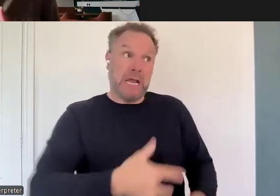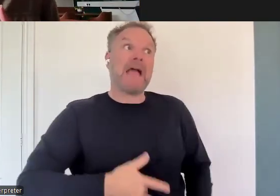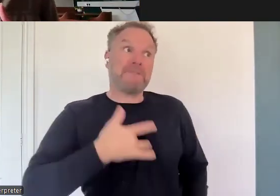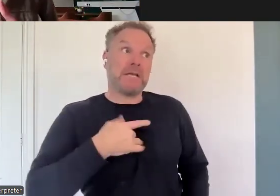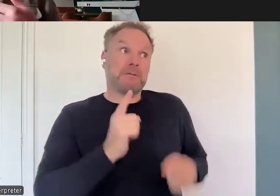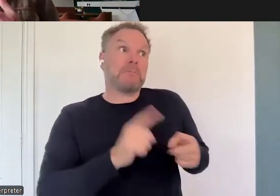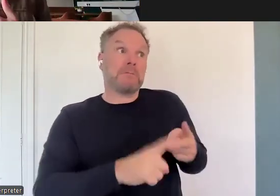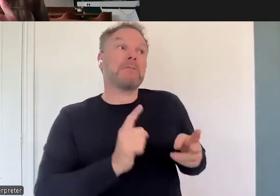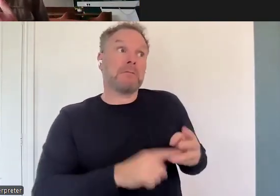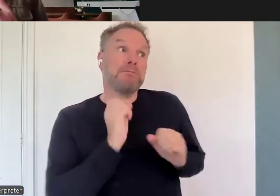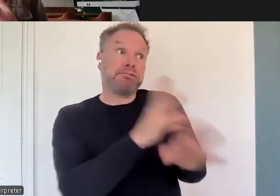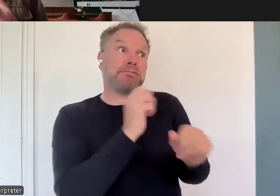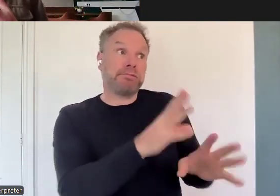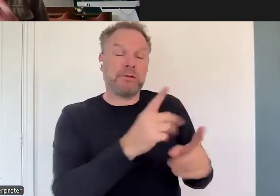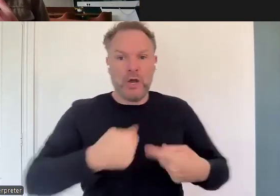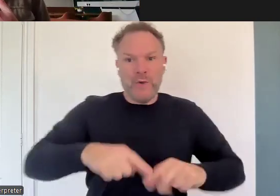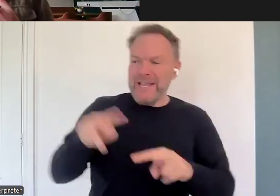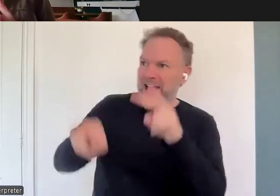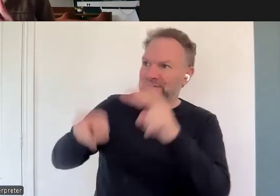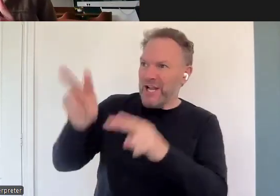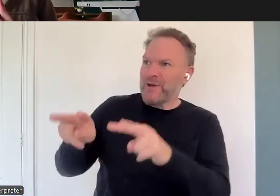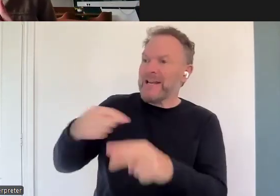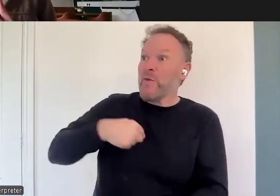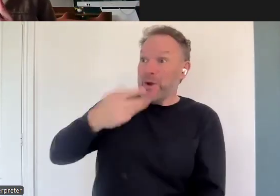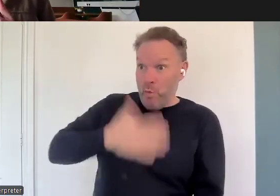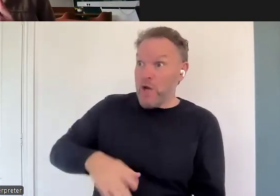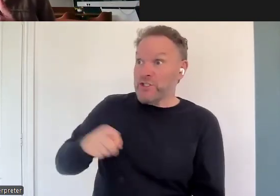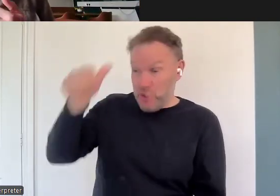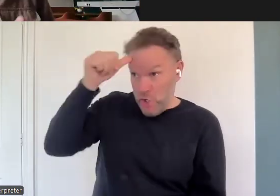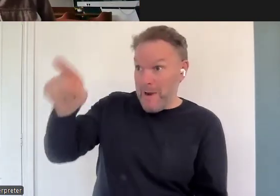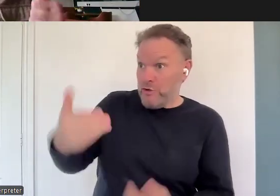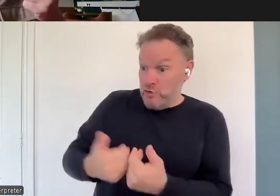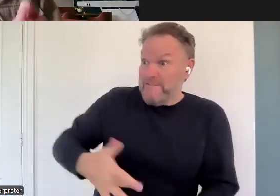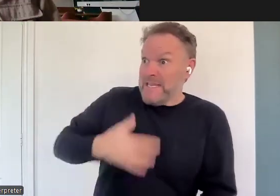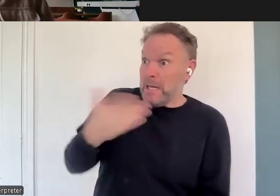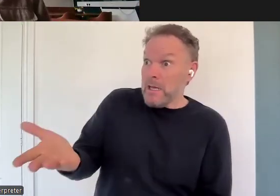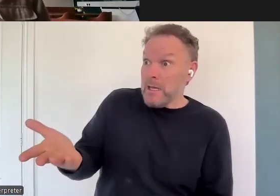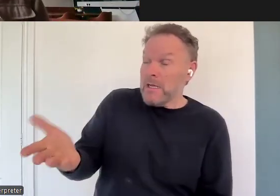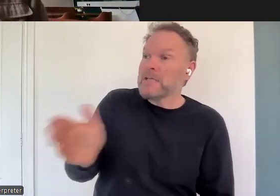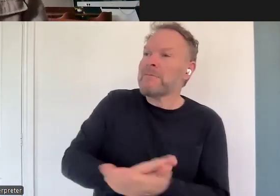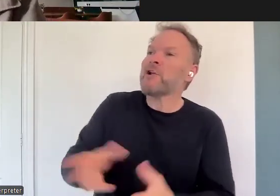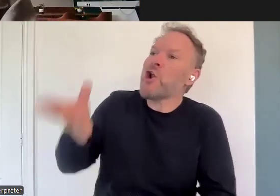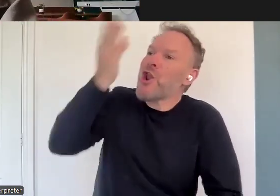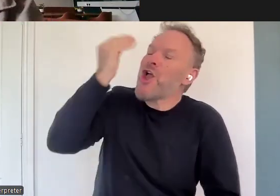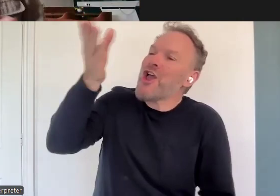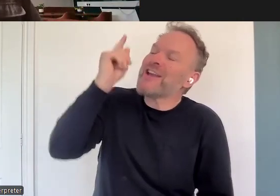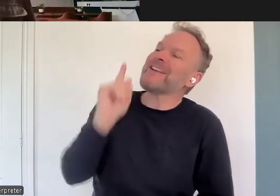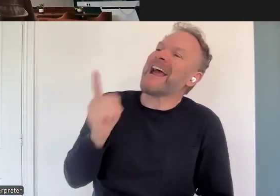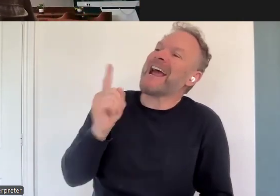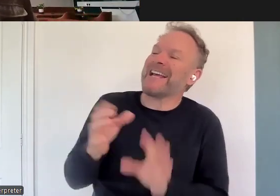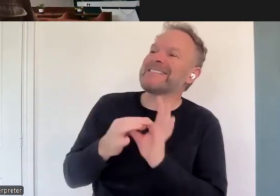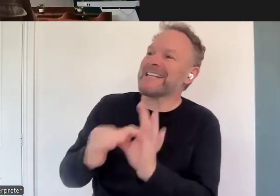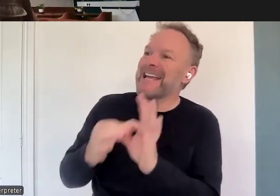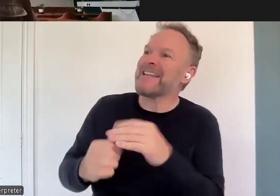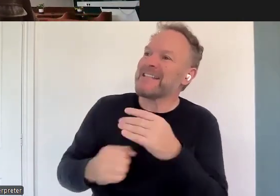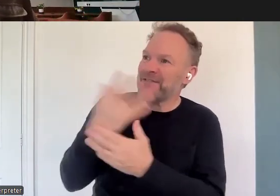feel. And as evaluators, we want to know how people really feel so that we can genuinely learn together and genuinely grow